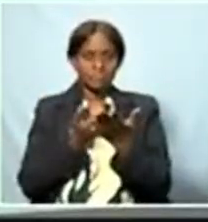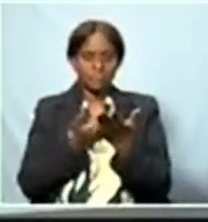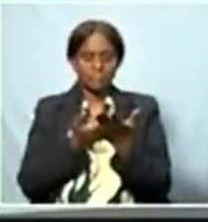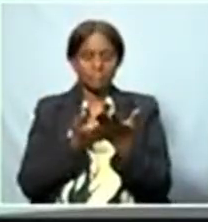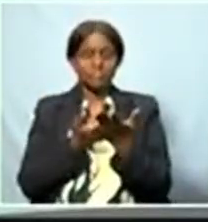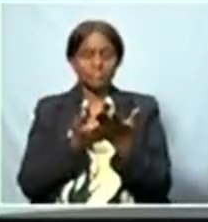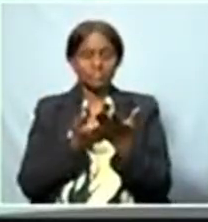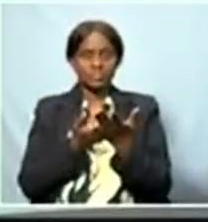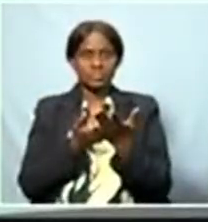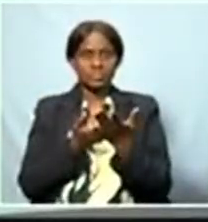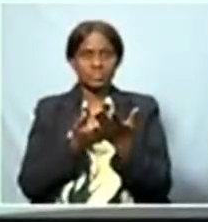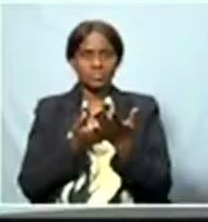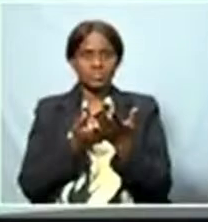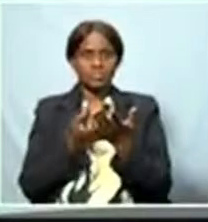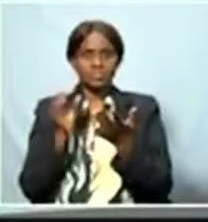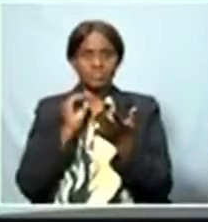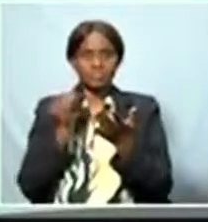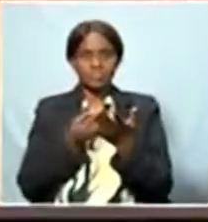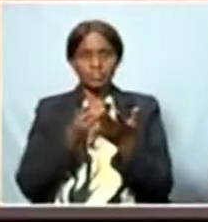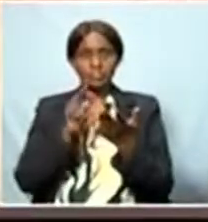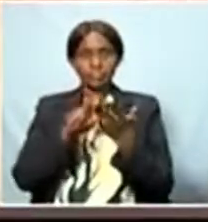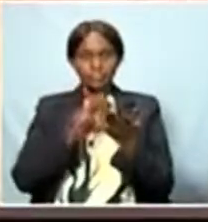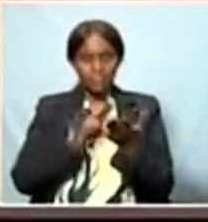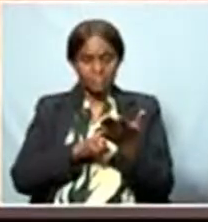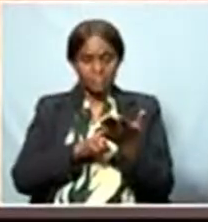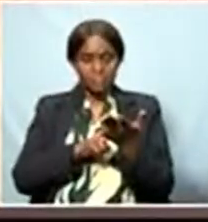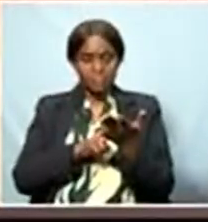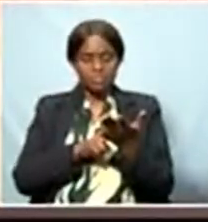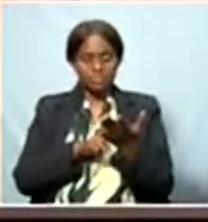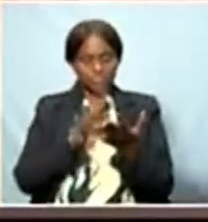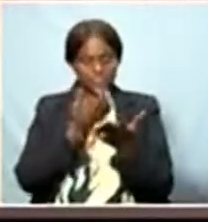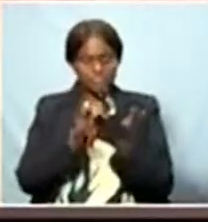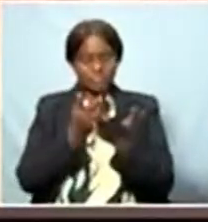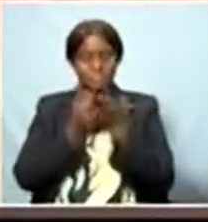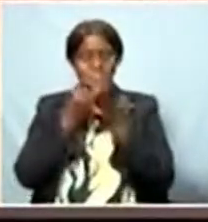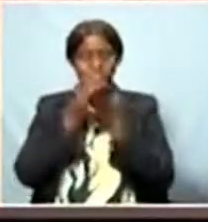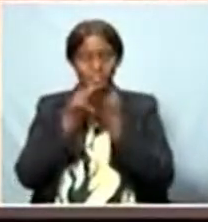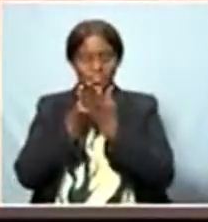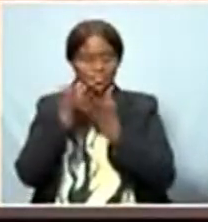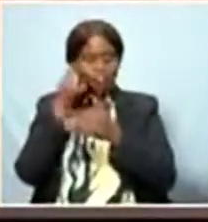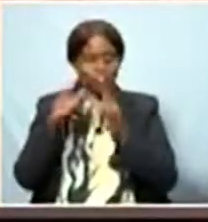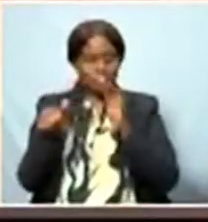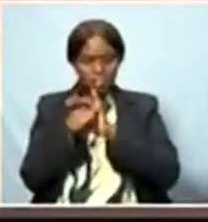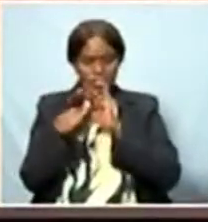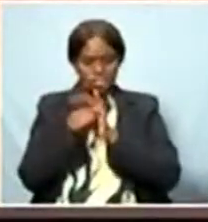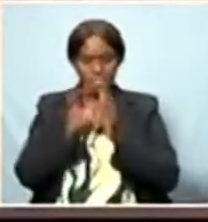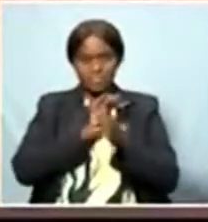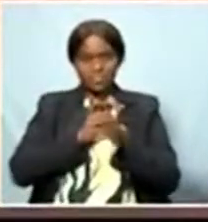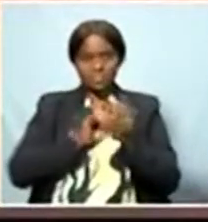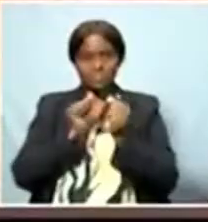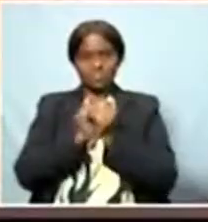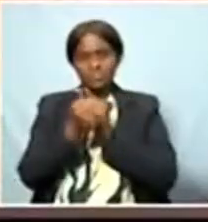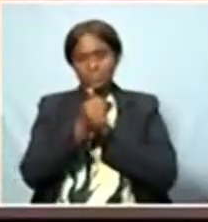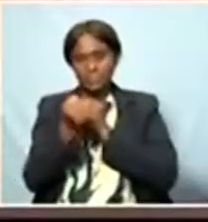When is our report on the accounts of parastatal bodies and other